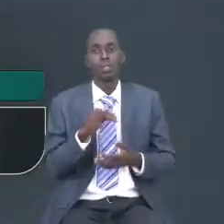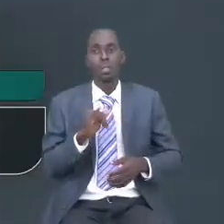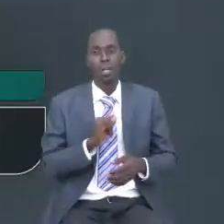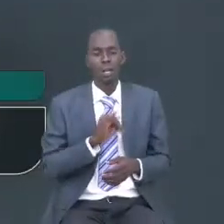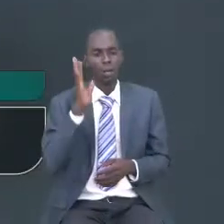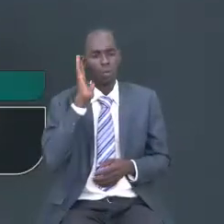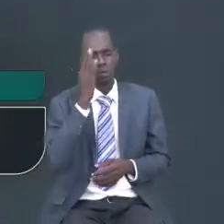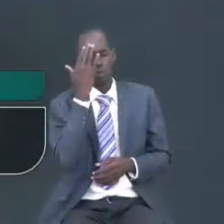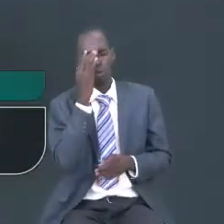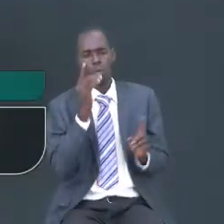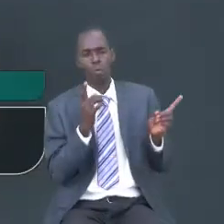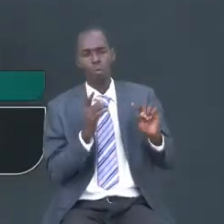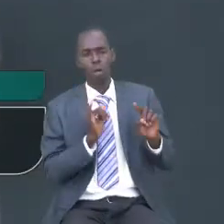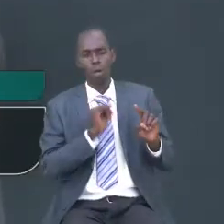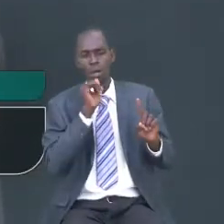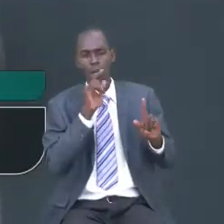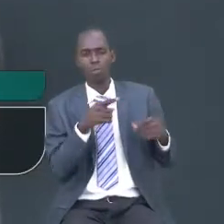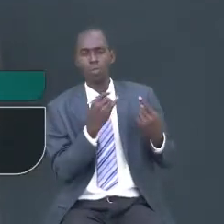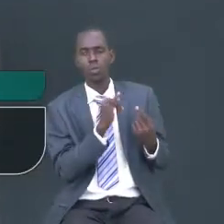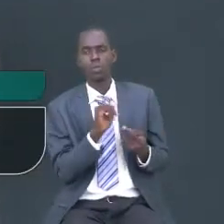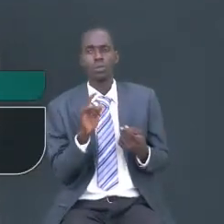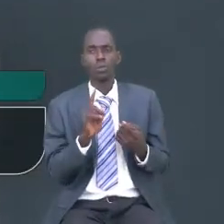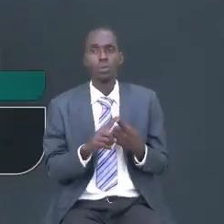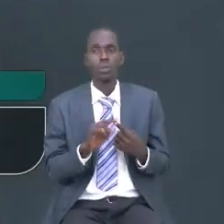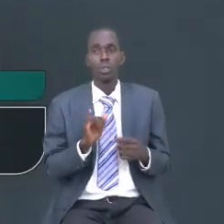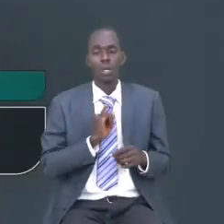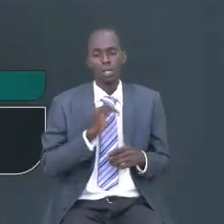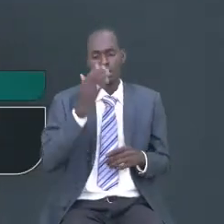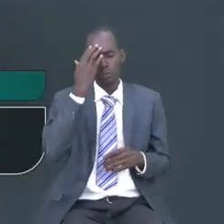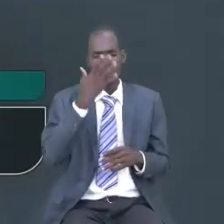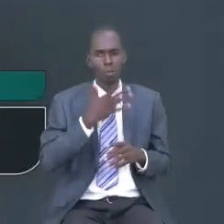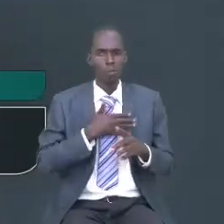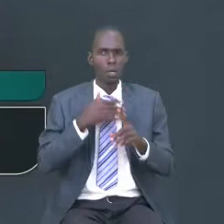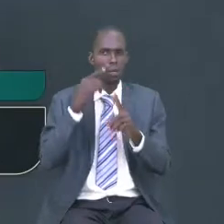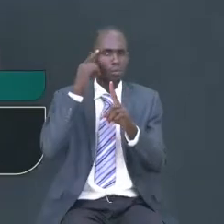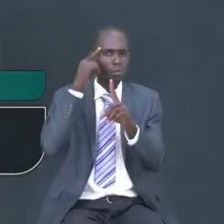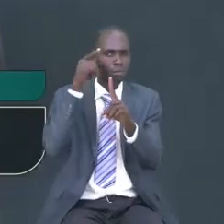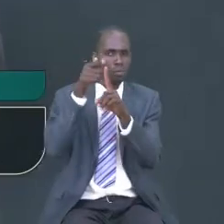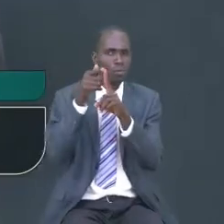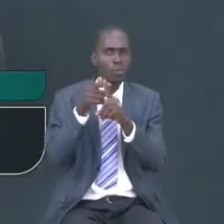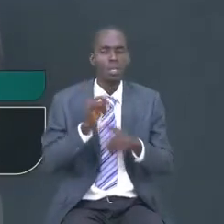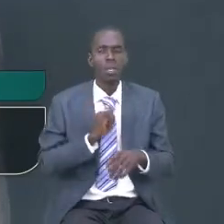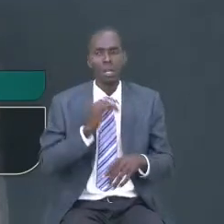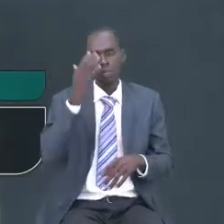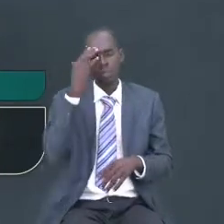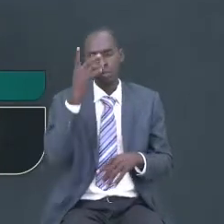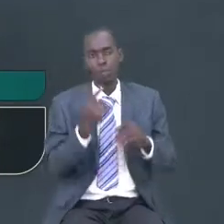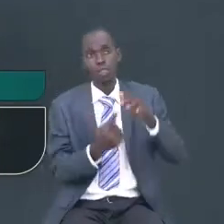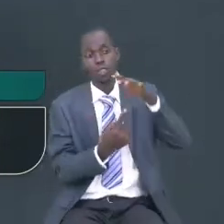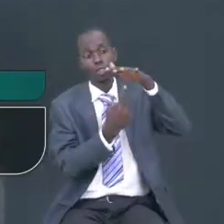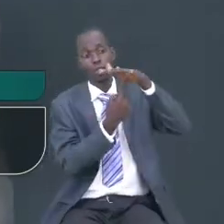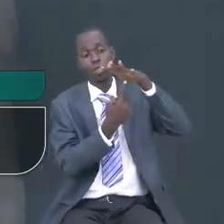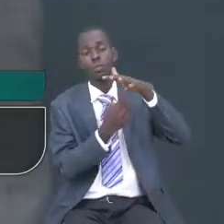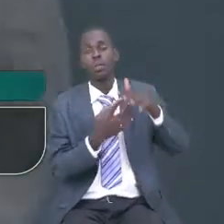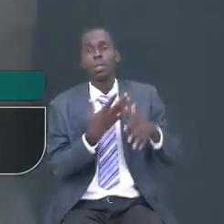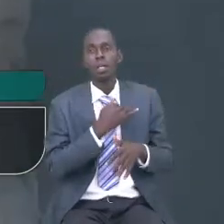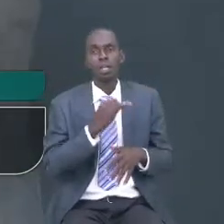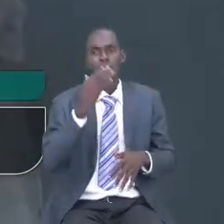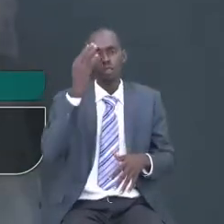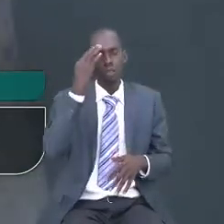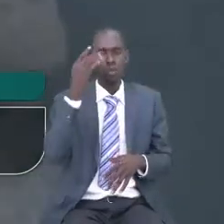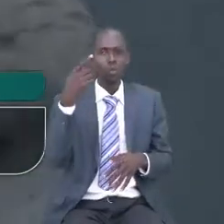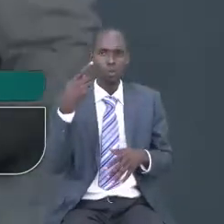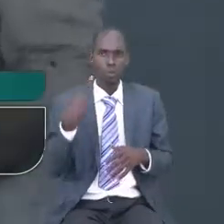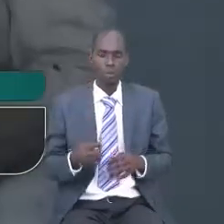where I'm going, I know my target, and I know the peak, and I know the pace